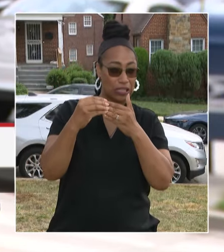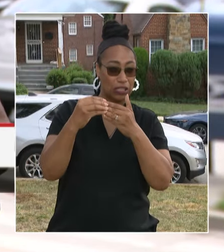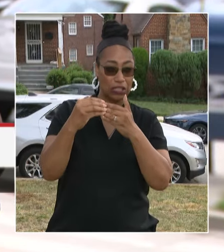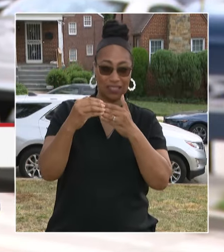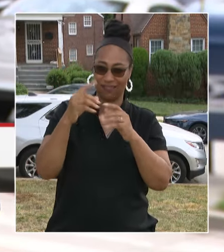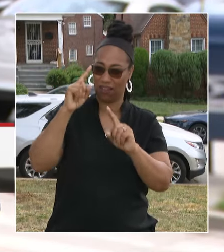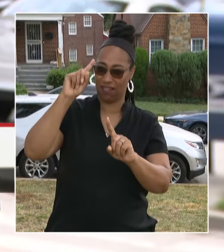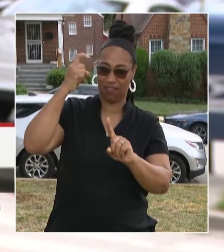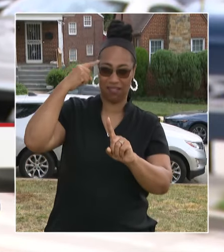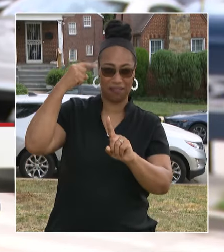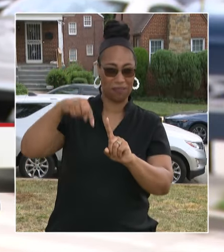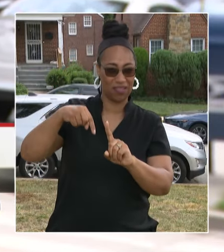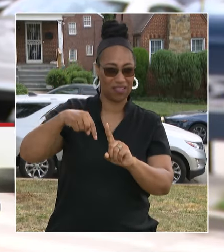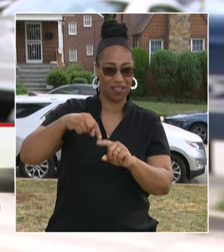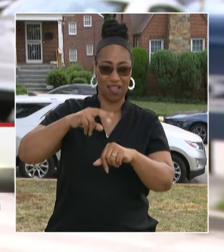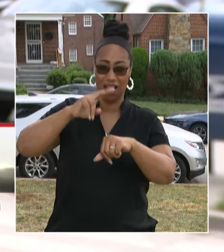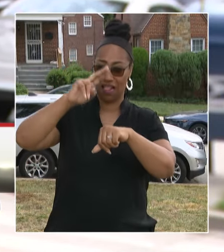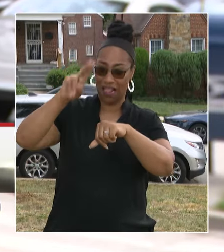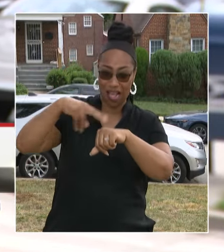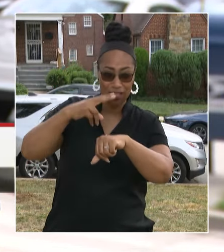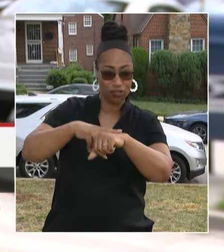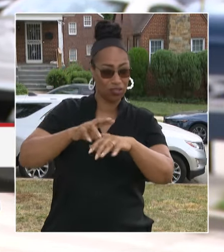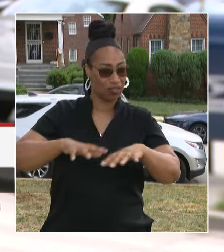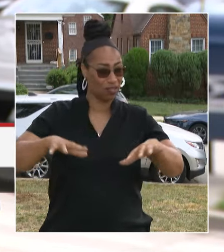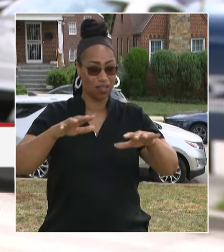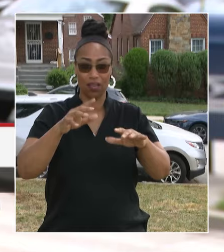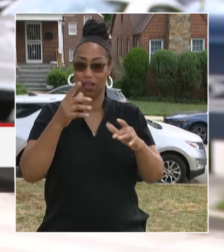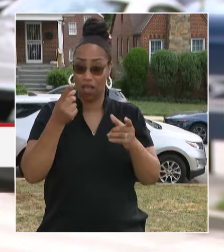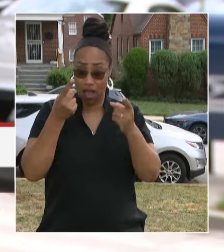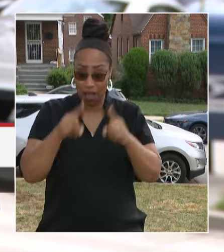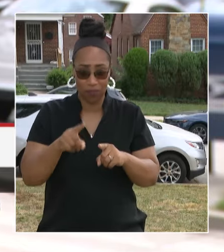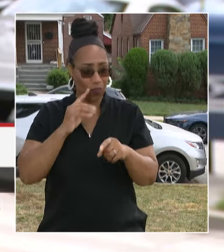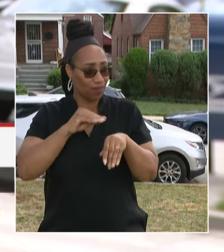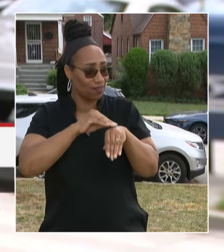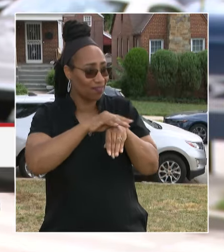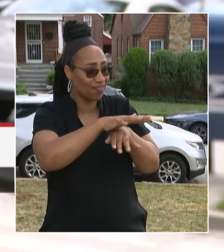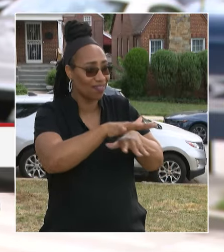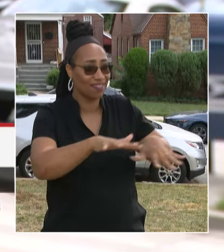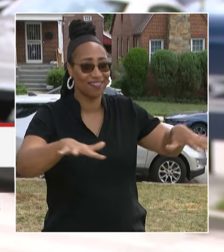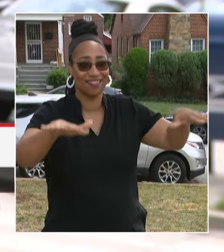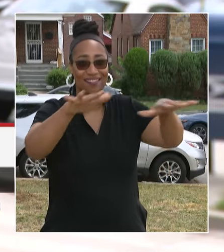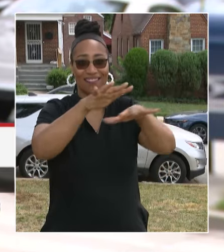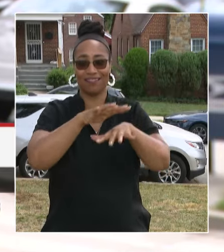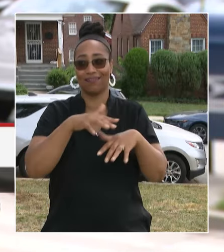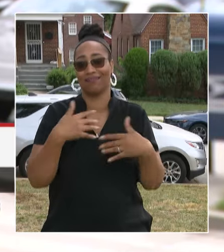nation follows us. And I want to thank you for your leadership. I want to thank you for